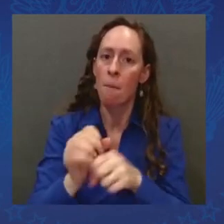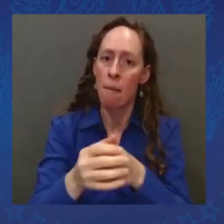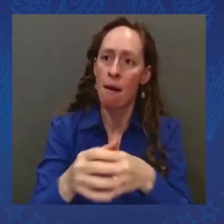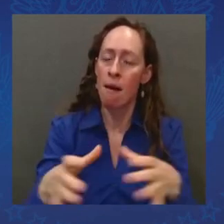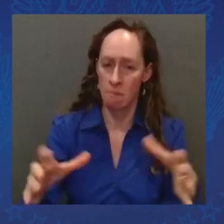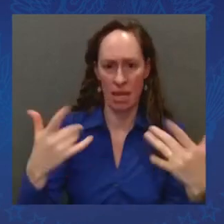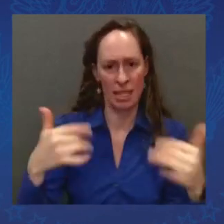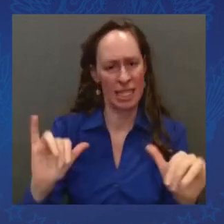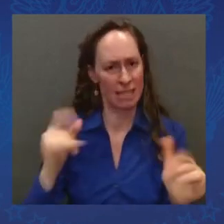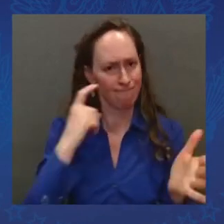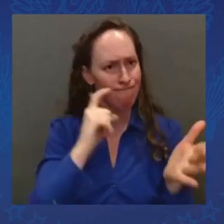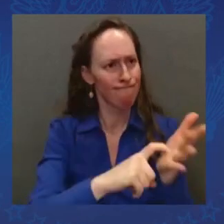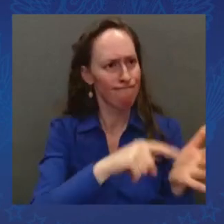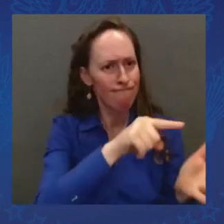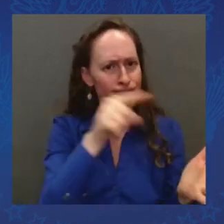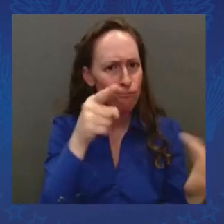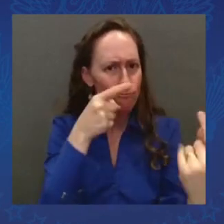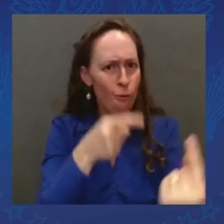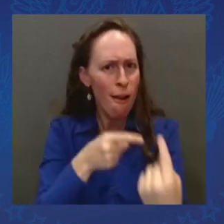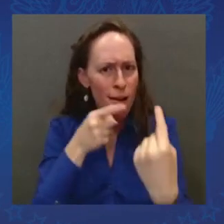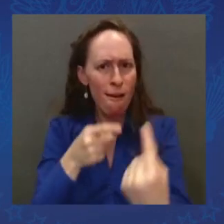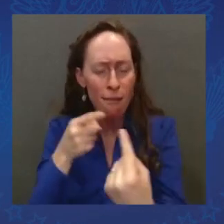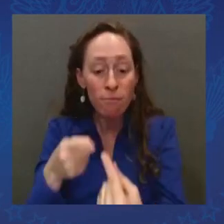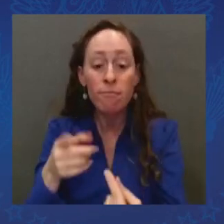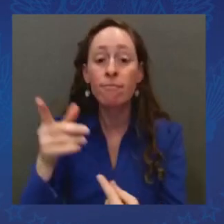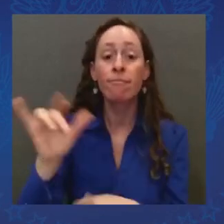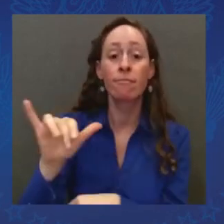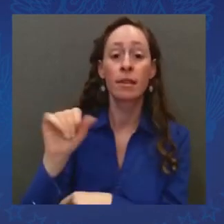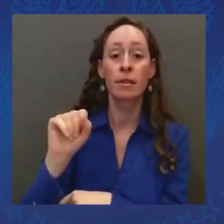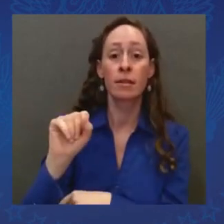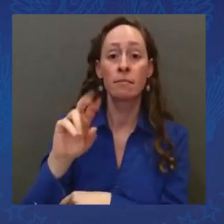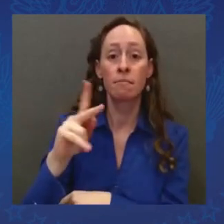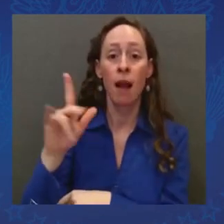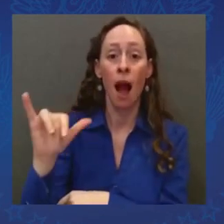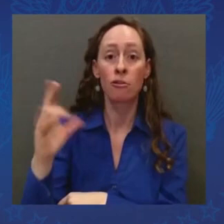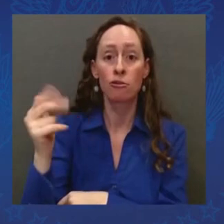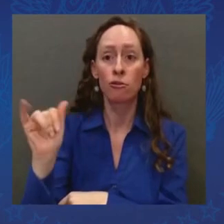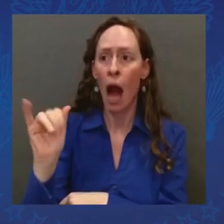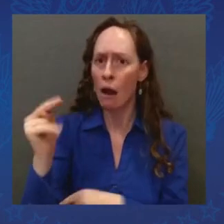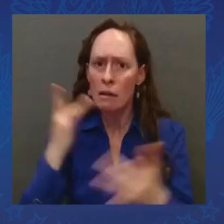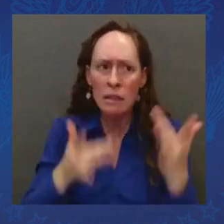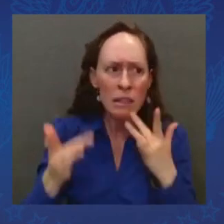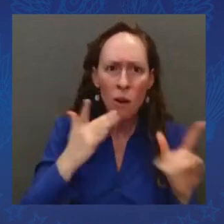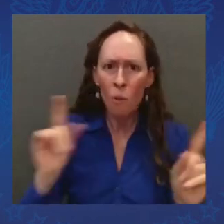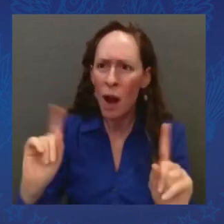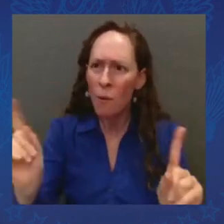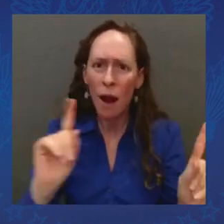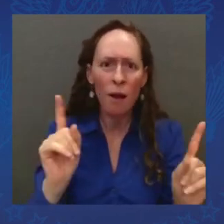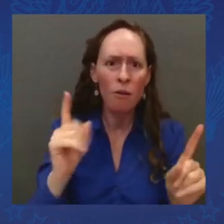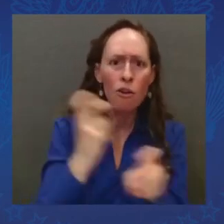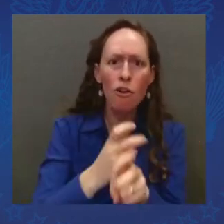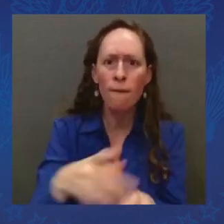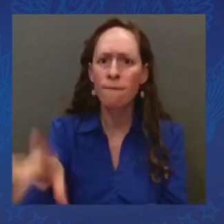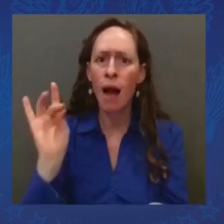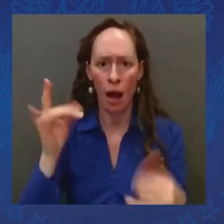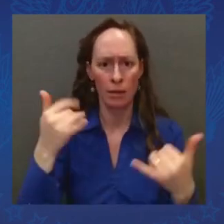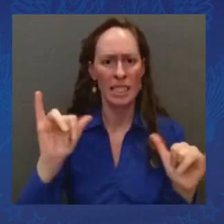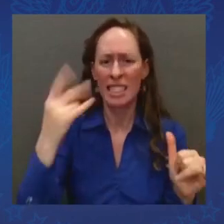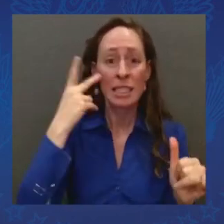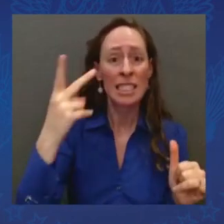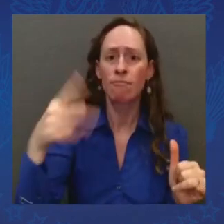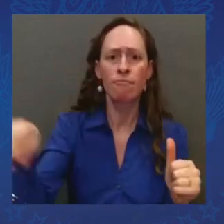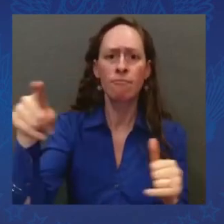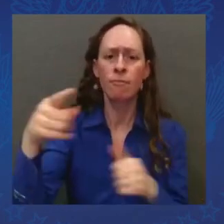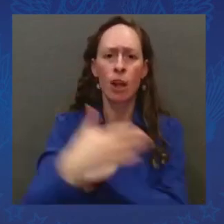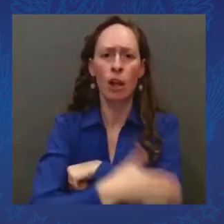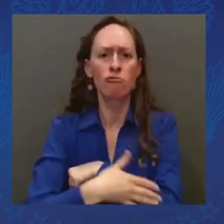and protectionism is rising. All these are grave problems. The China-US relationship, which is the most